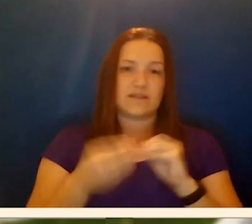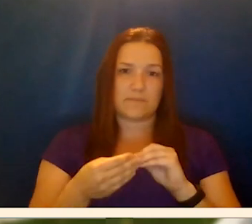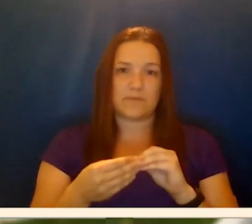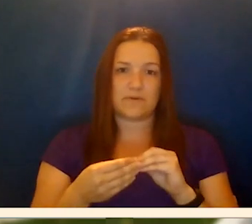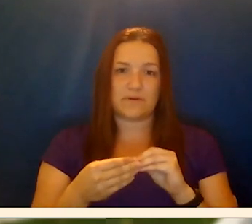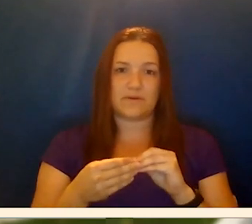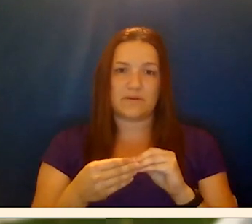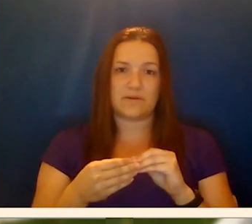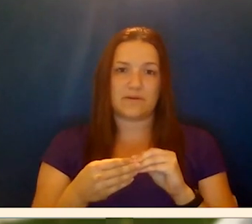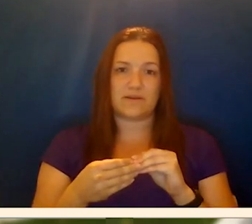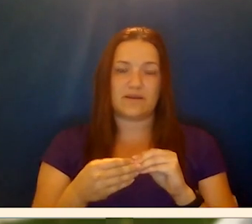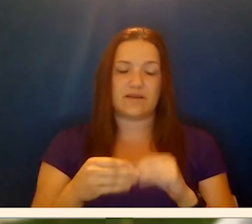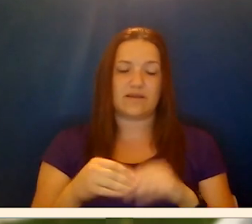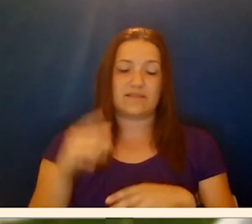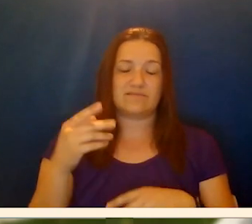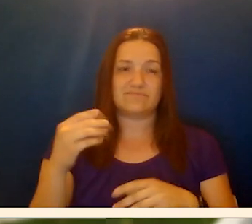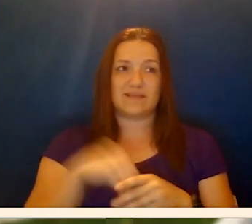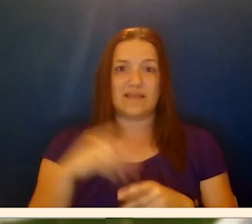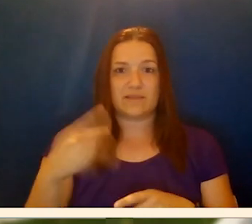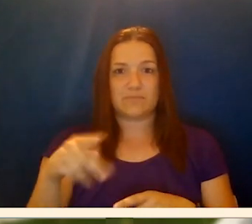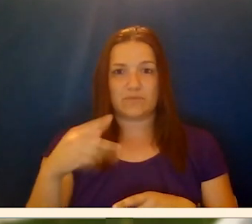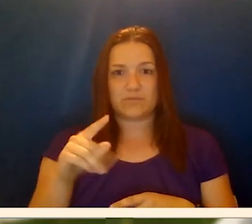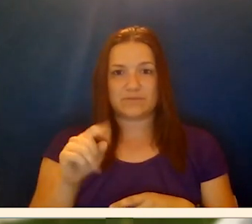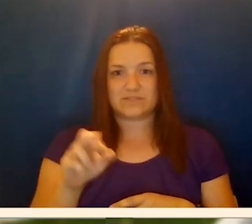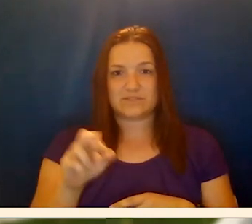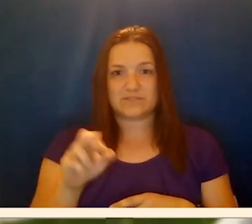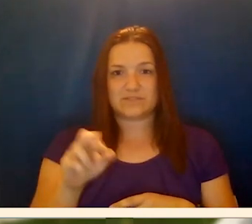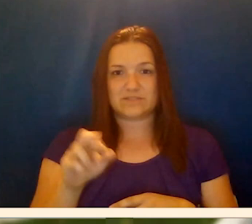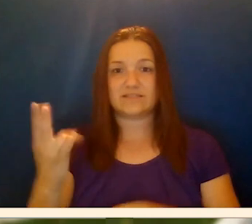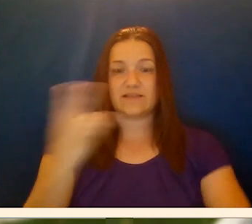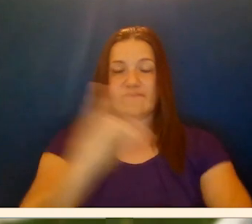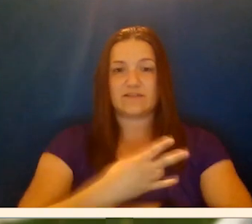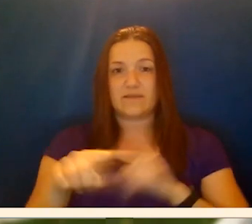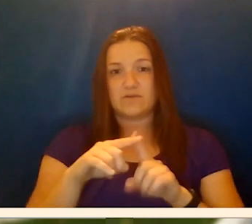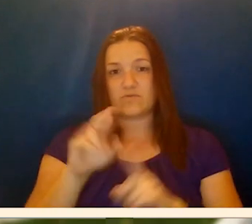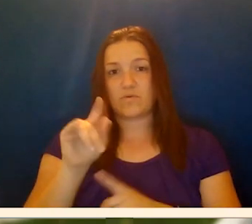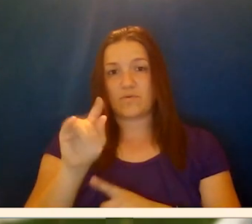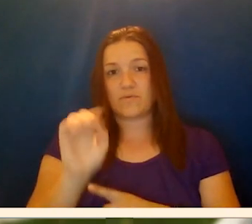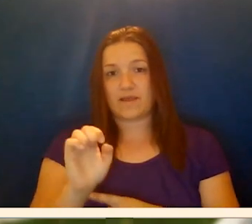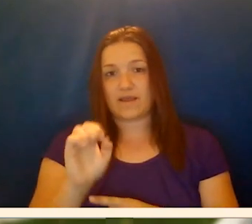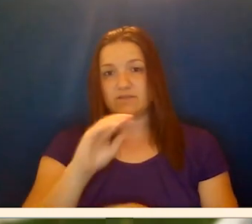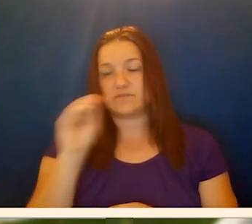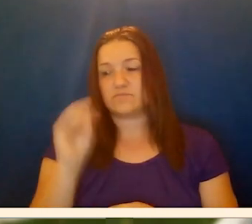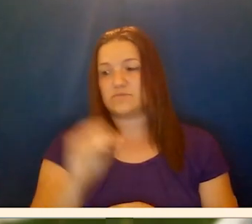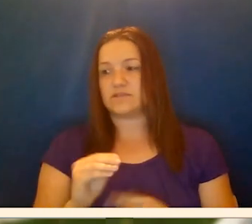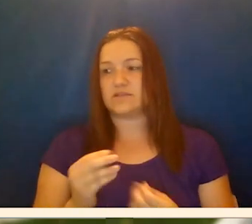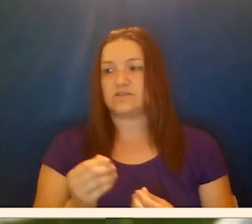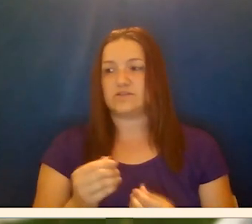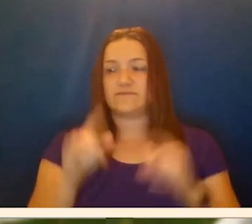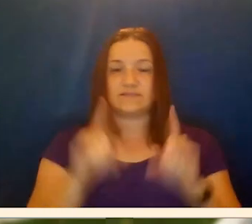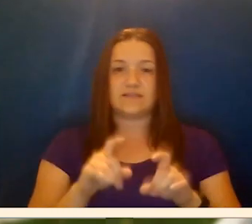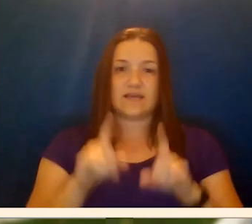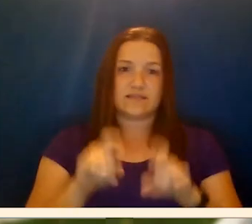be in the purple tier. So, and the 7-day positivity rate in terms of the percentage of tests